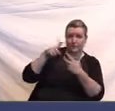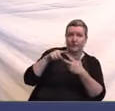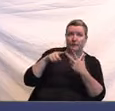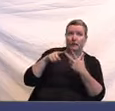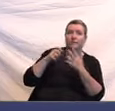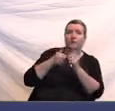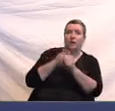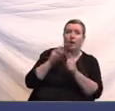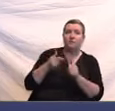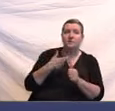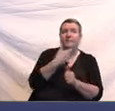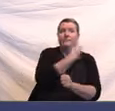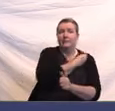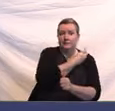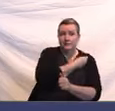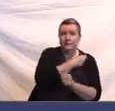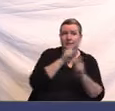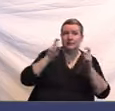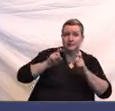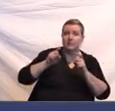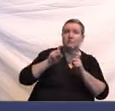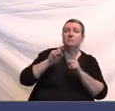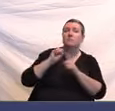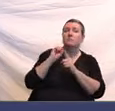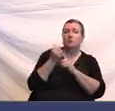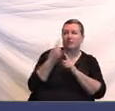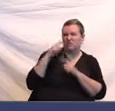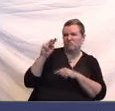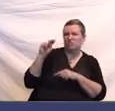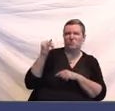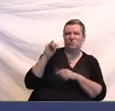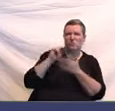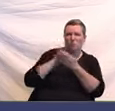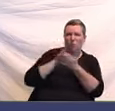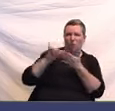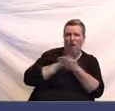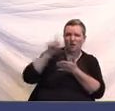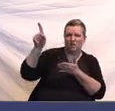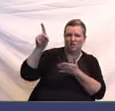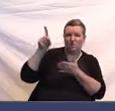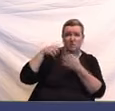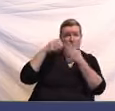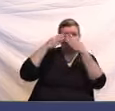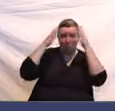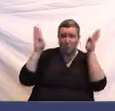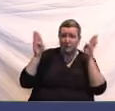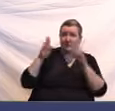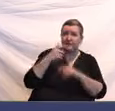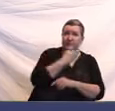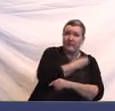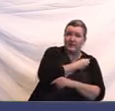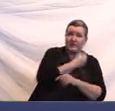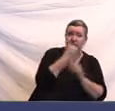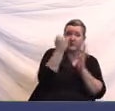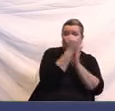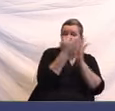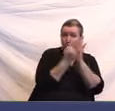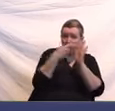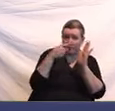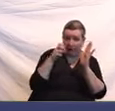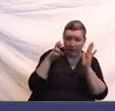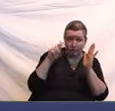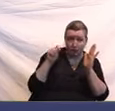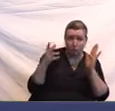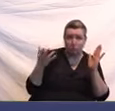New York. It sounds like you're more open to a vax mandate, or a vax passport, I should say. Has your thinking changed